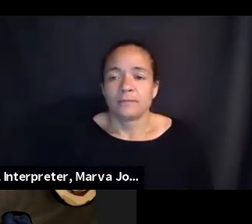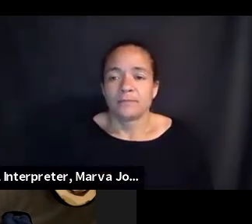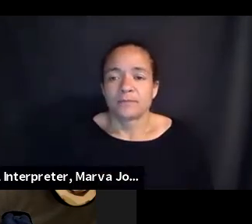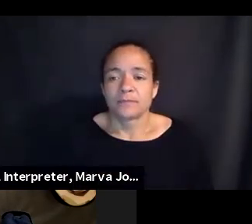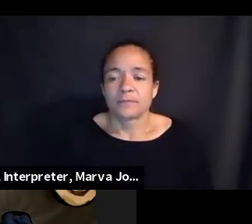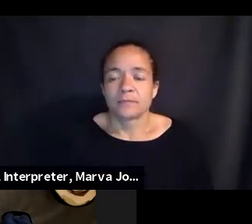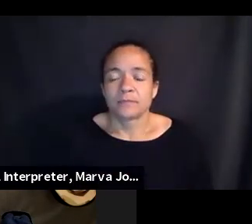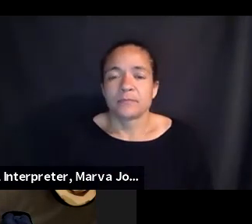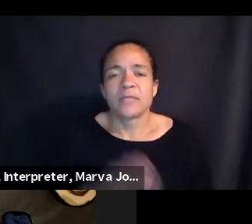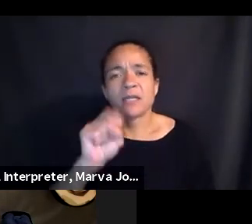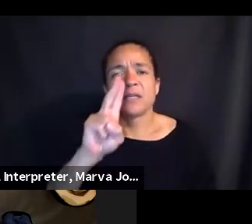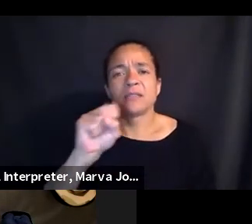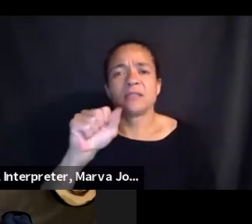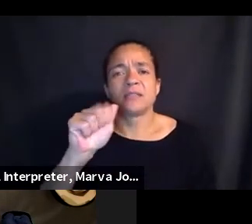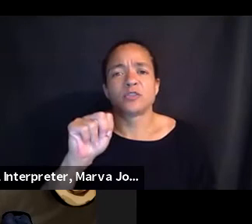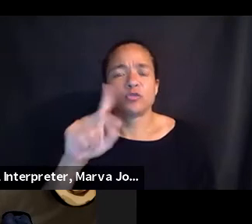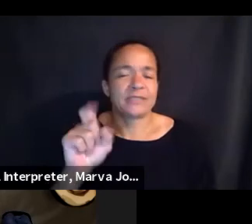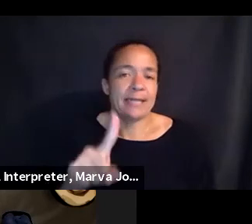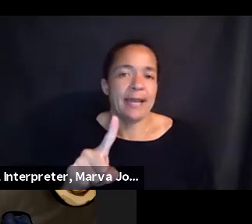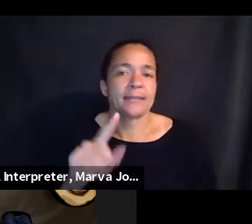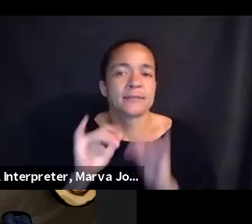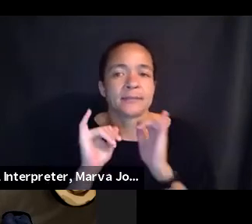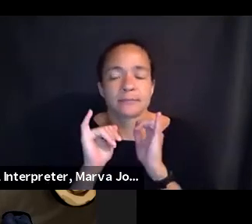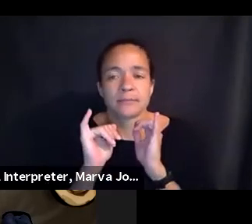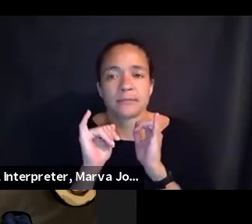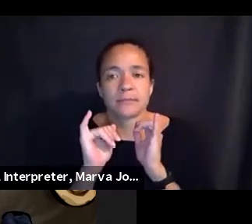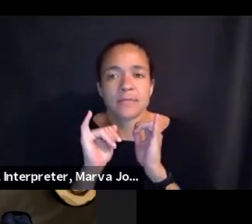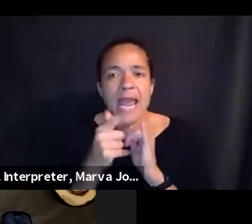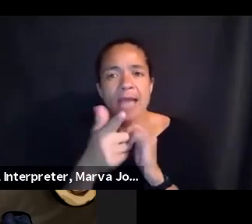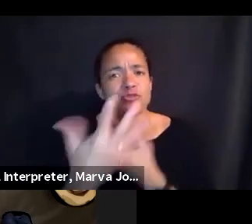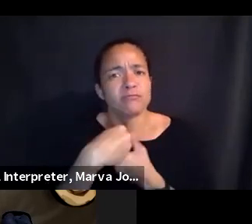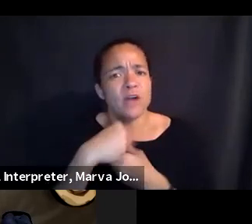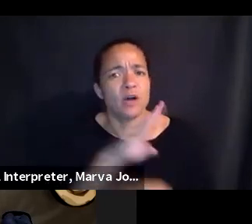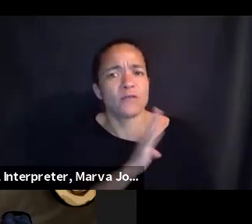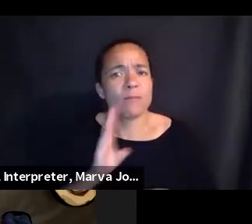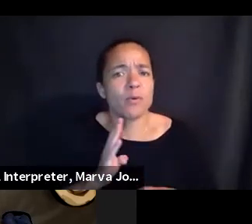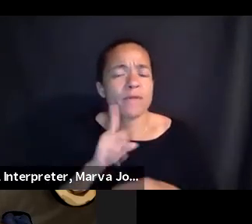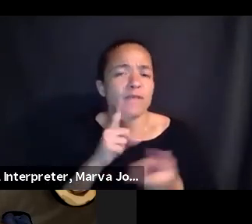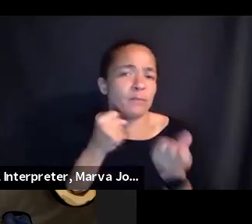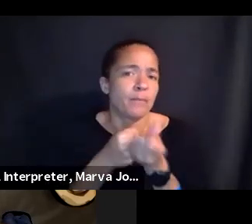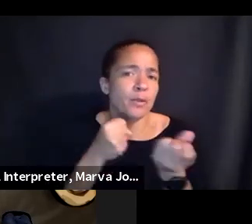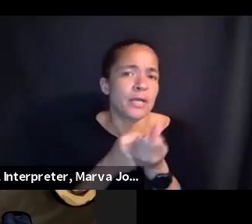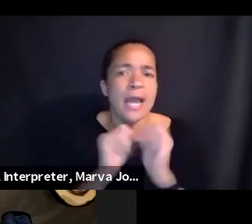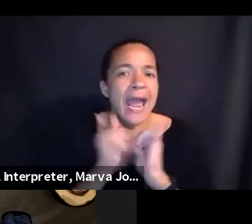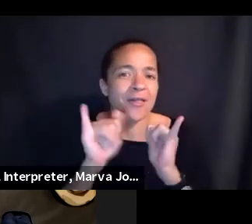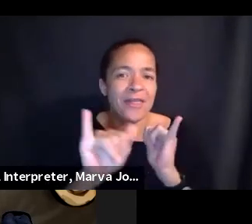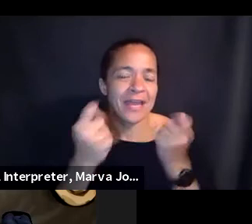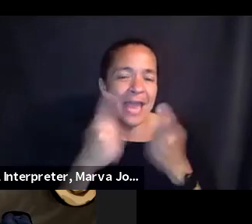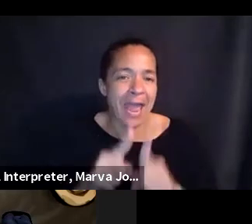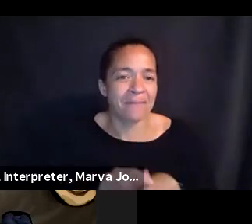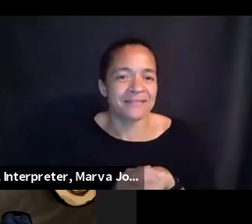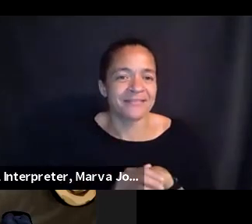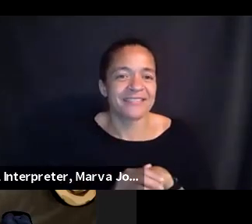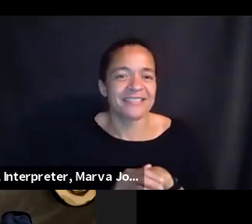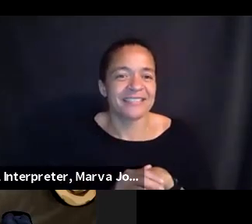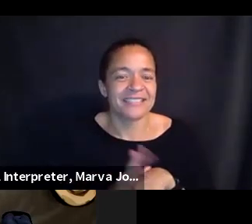Susan asks, and Amy, I think this is a question for you. How did you engage your board to gain their support for this initiative? How did that happen? I don't think